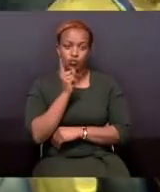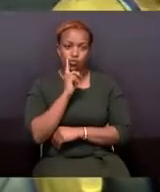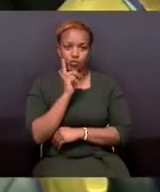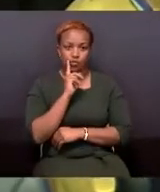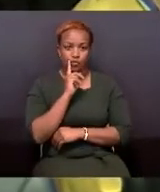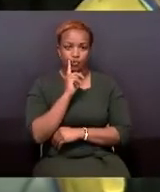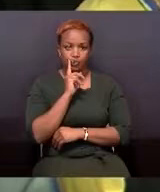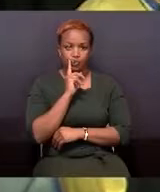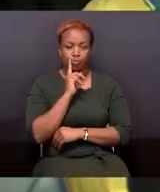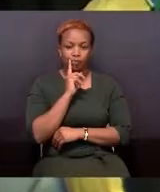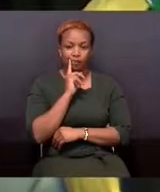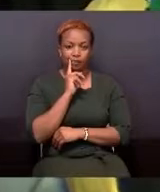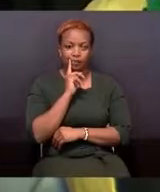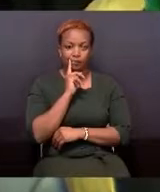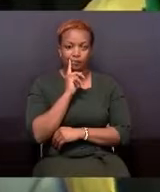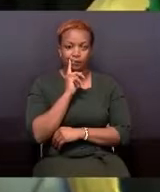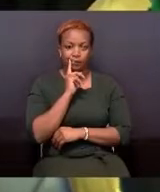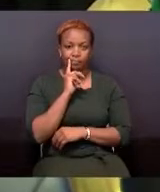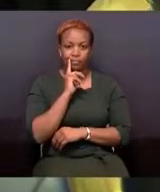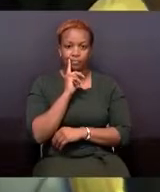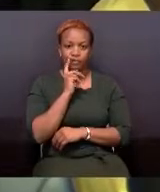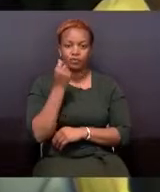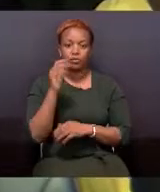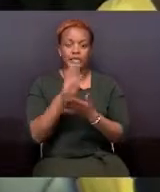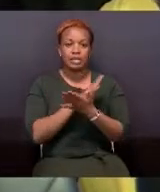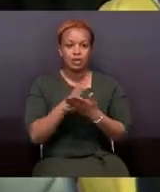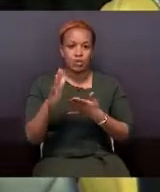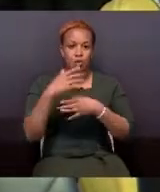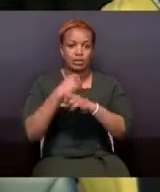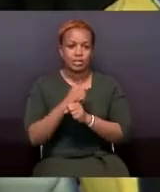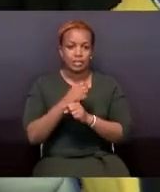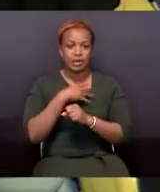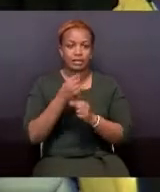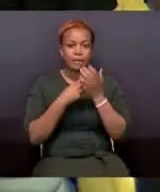and less of stakeholders or the partners now.